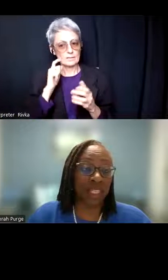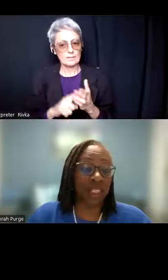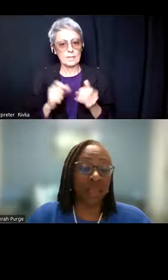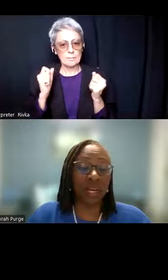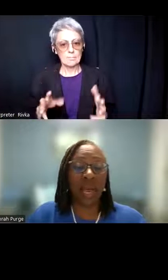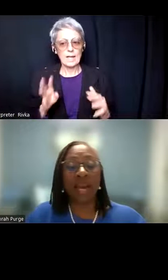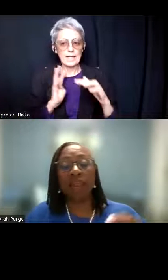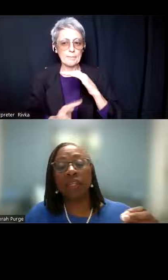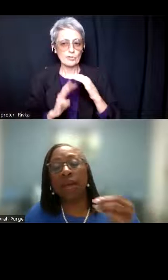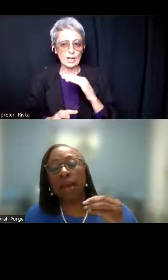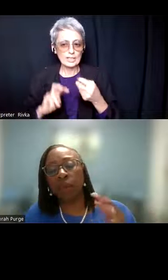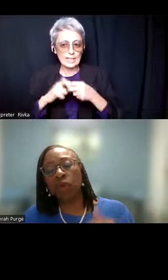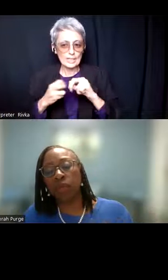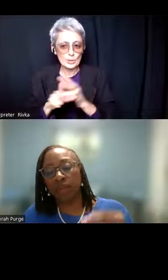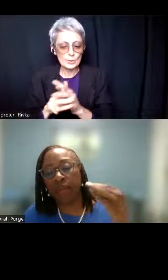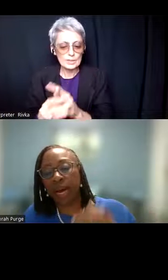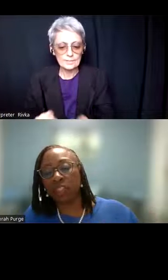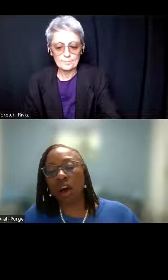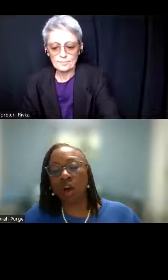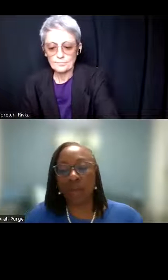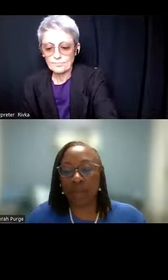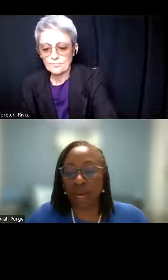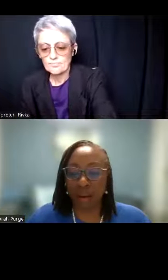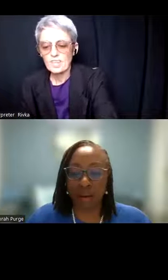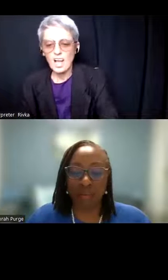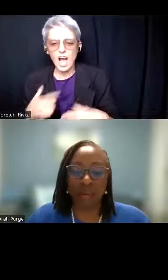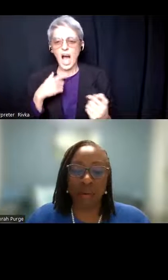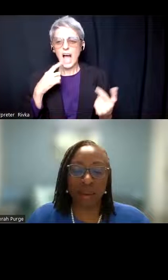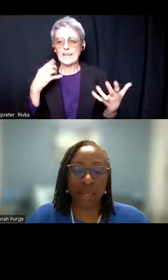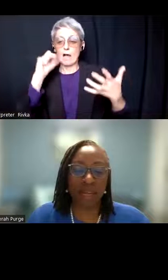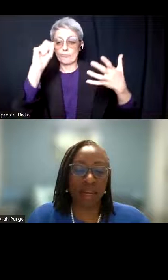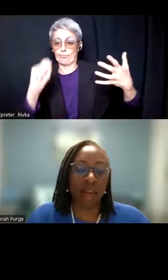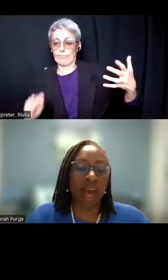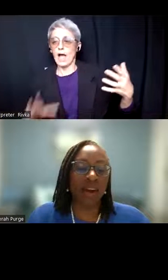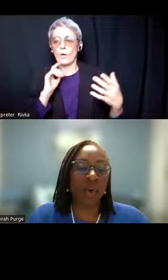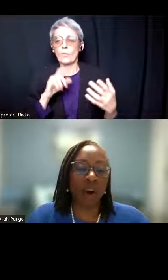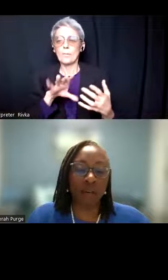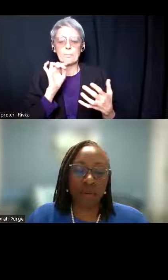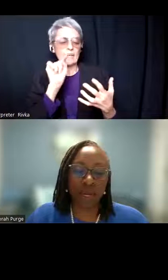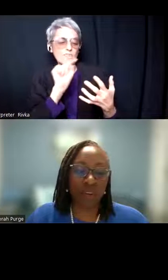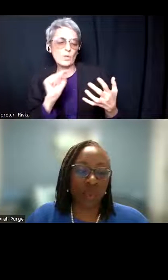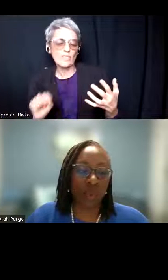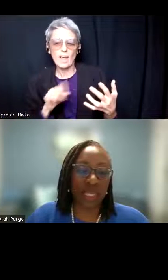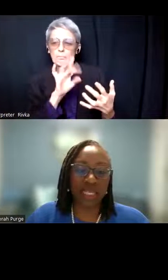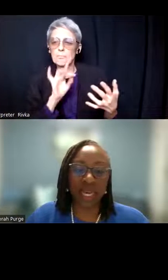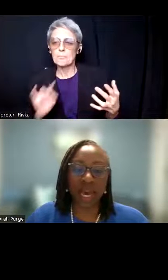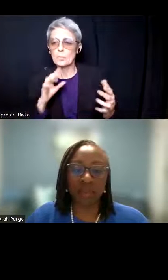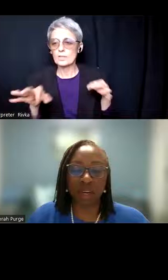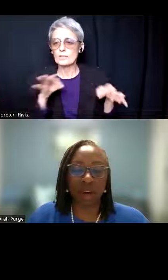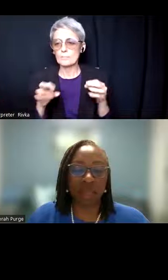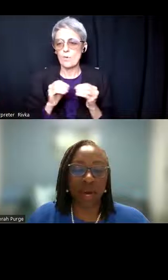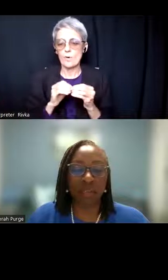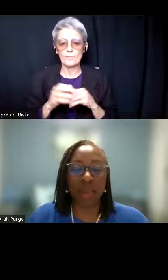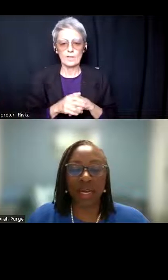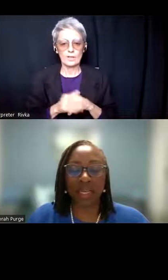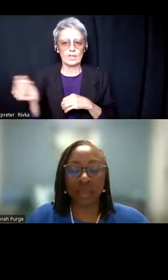immigration issues, and I'm going through them now, but I'll talk only about a few of them because I know we're all familiar with these types